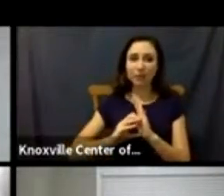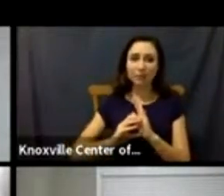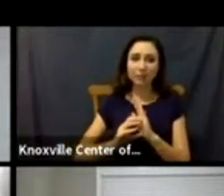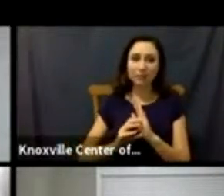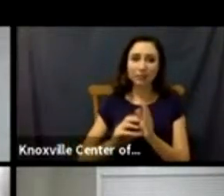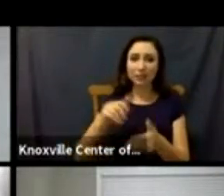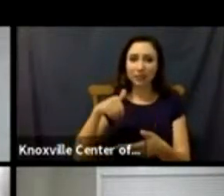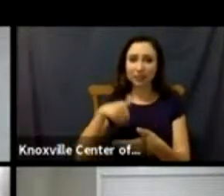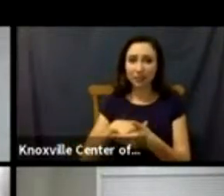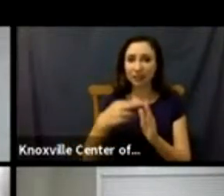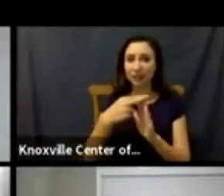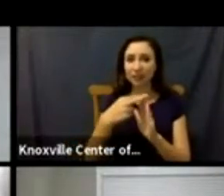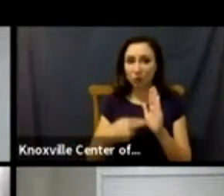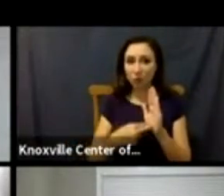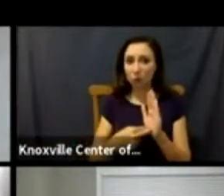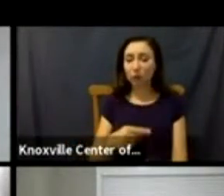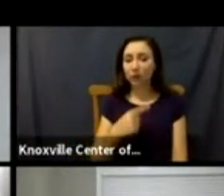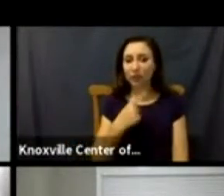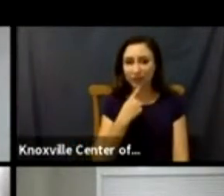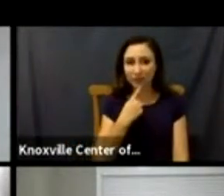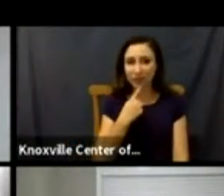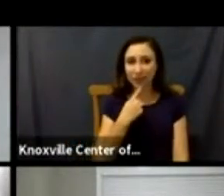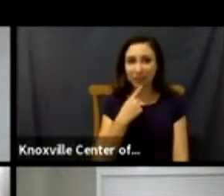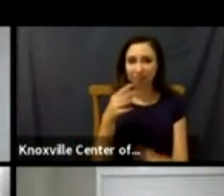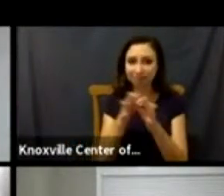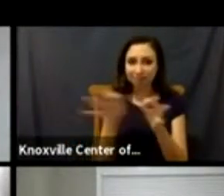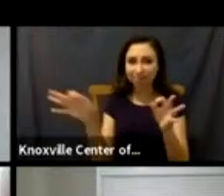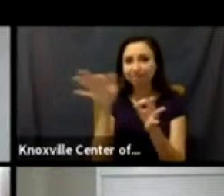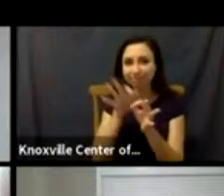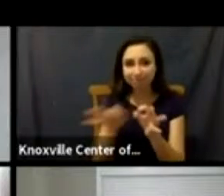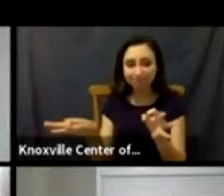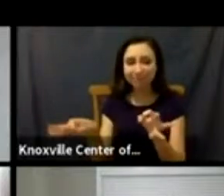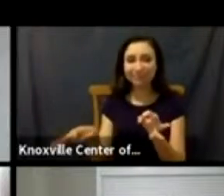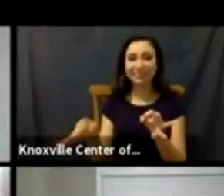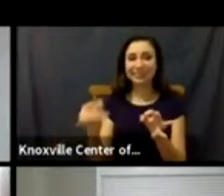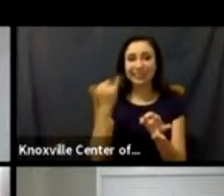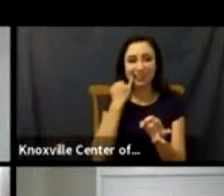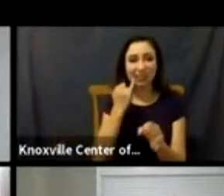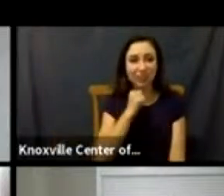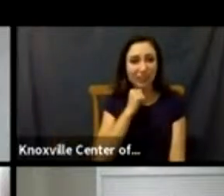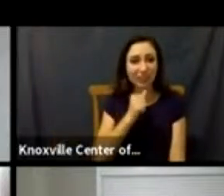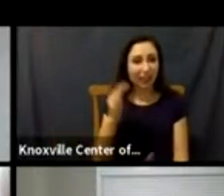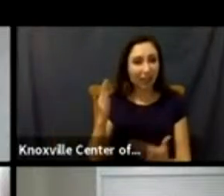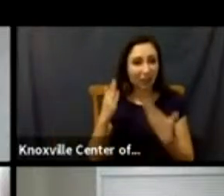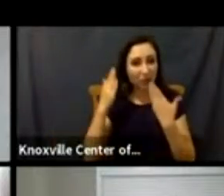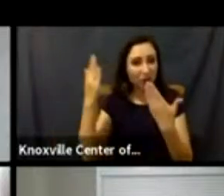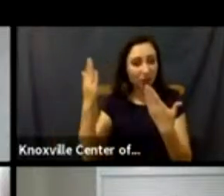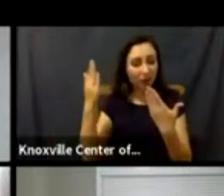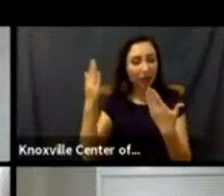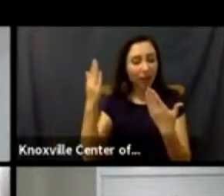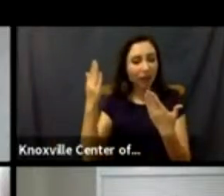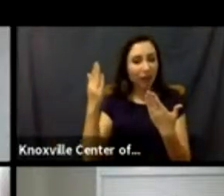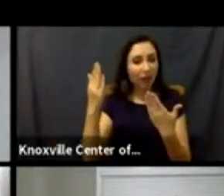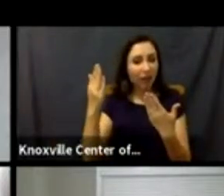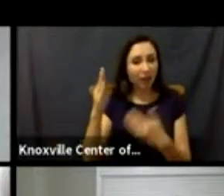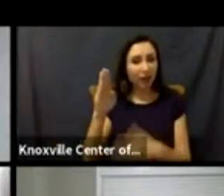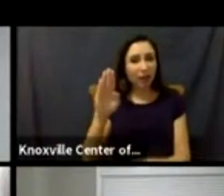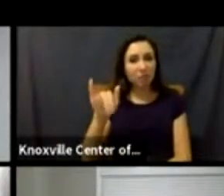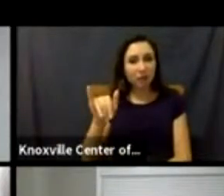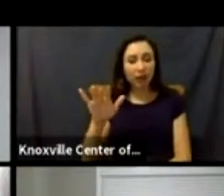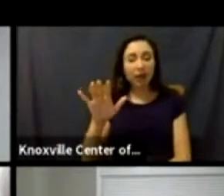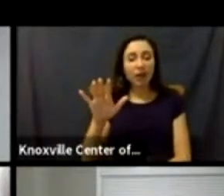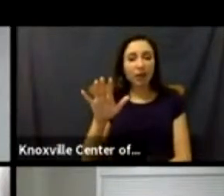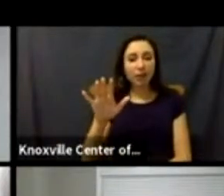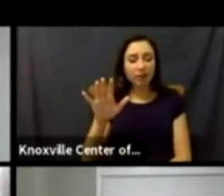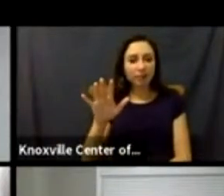in the rules that says, unless otherwise provided by the commission. So